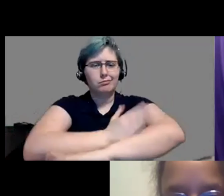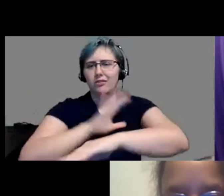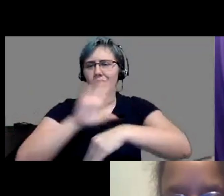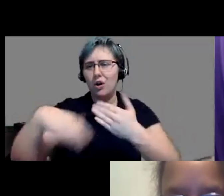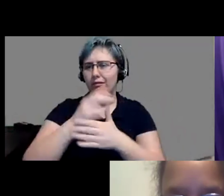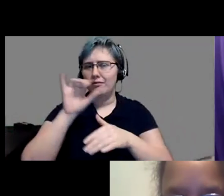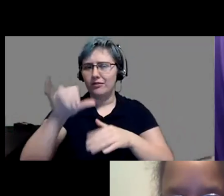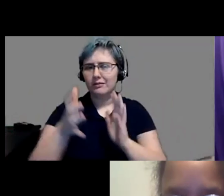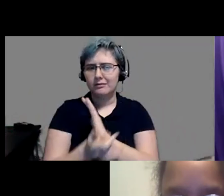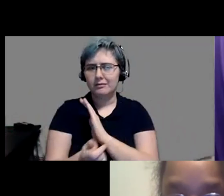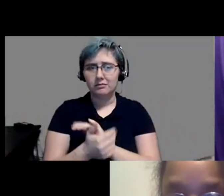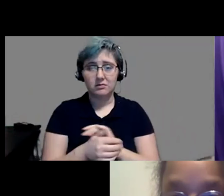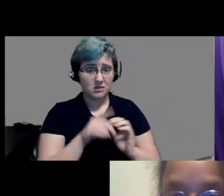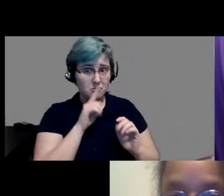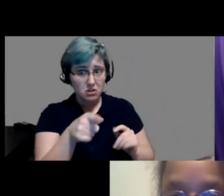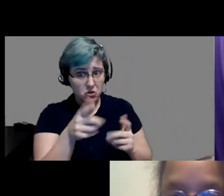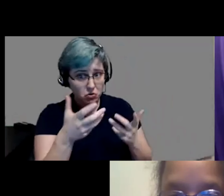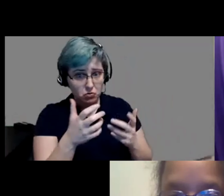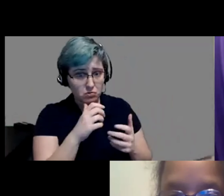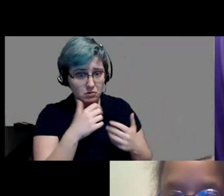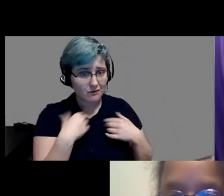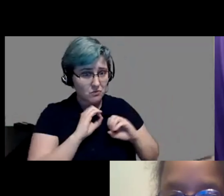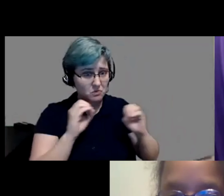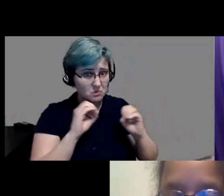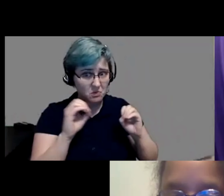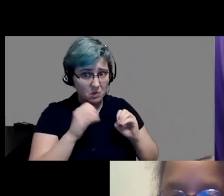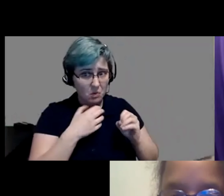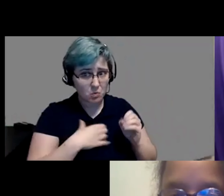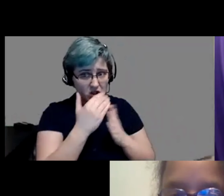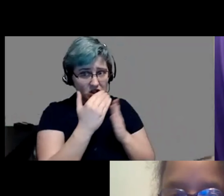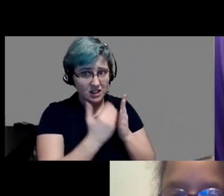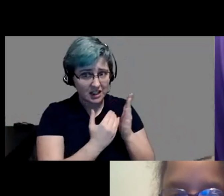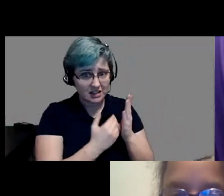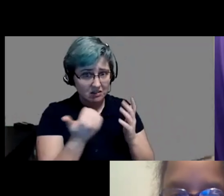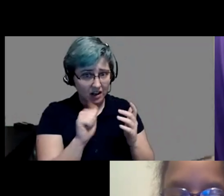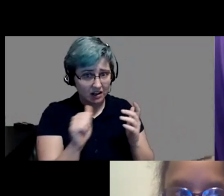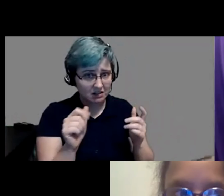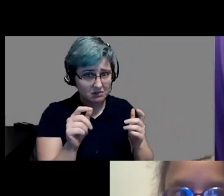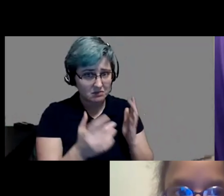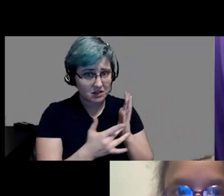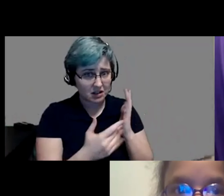So you're all good? You don't have any wish list for things that you don't have?